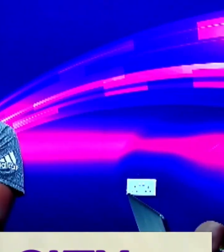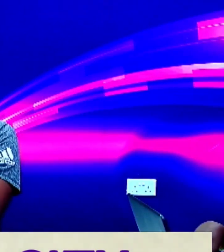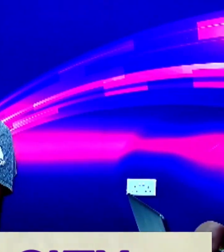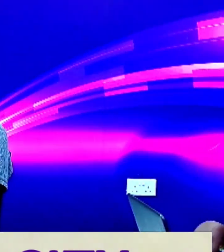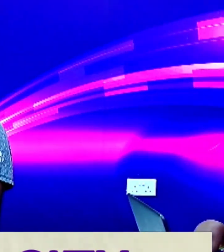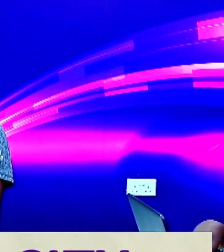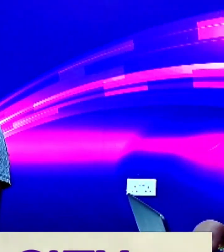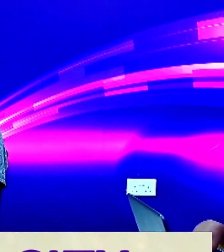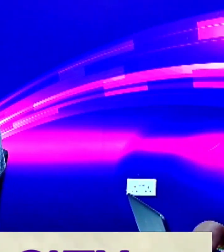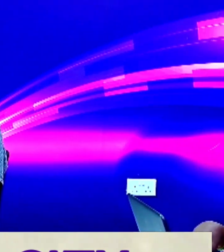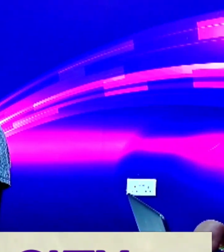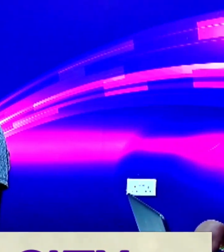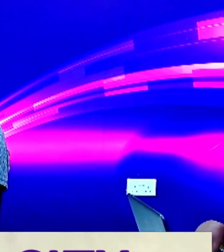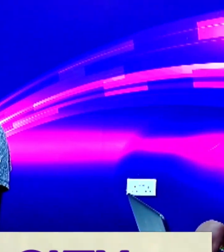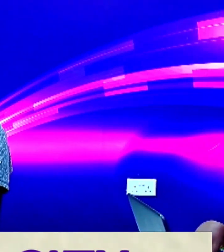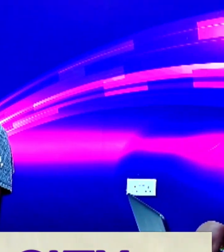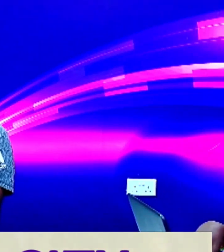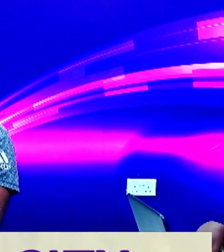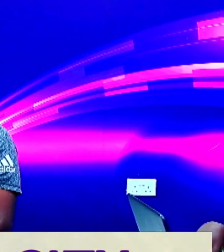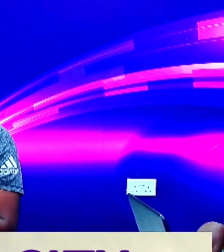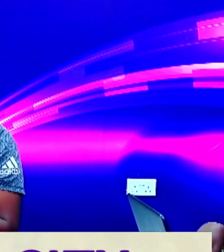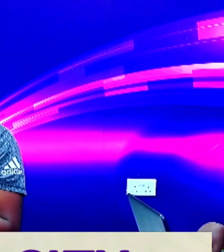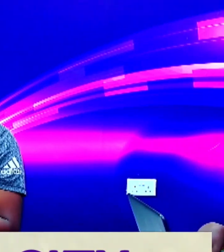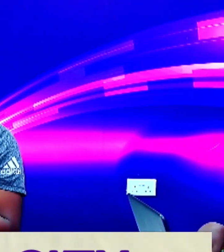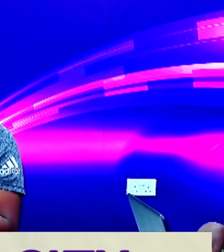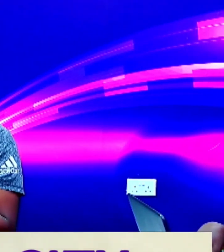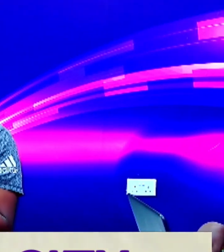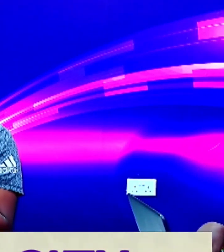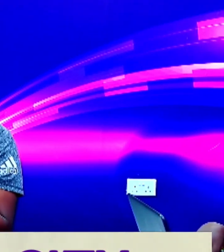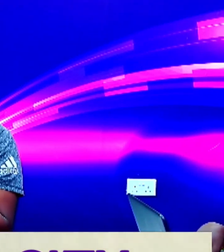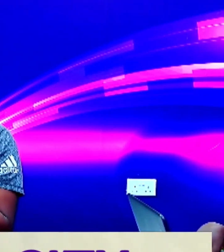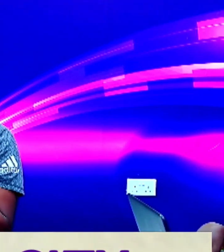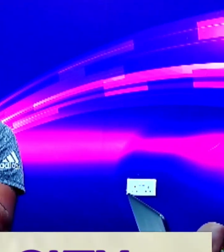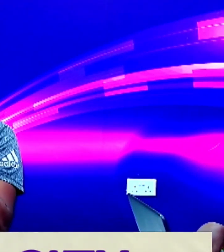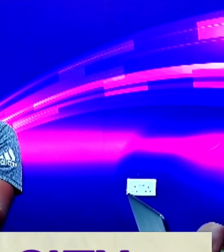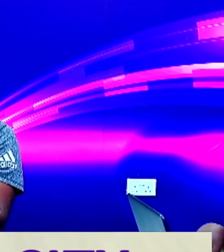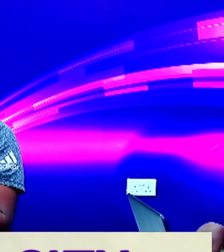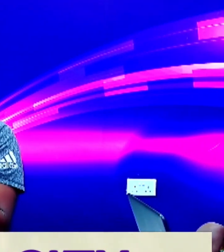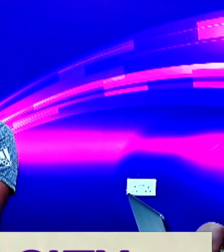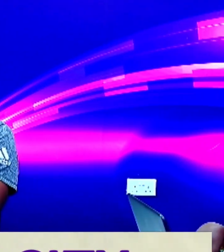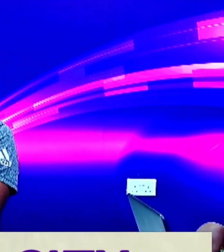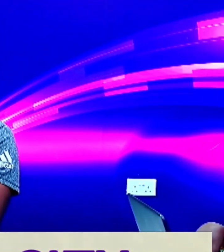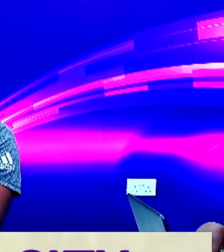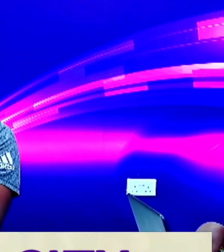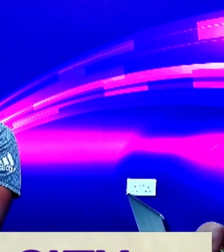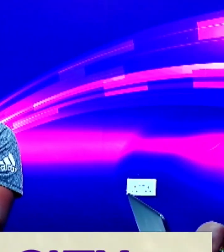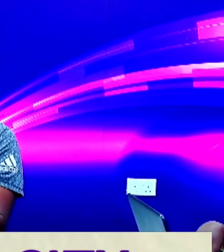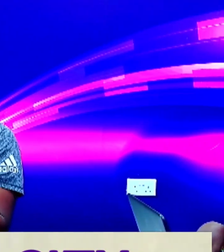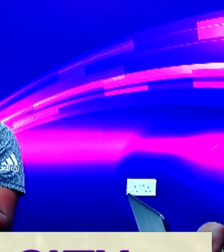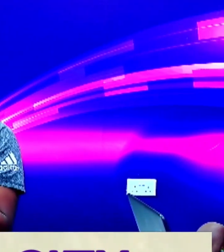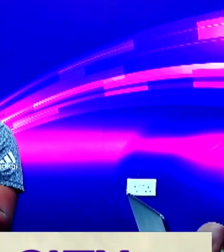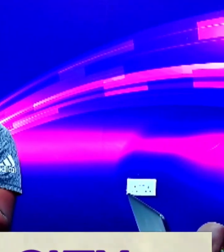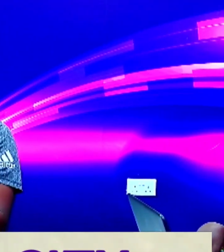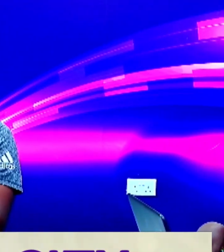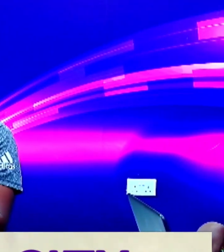So the more the tall, the more the team will be best. If the team is best